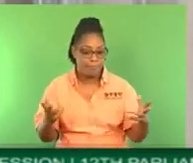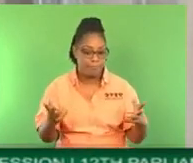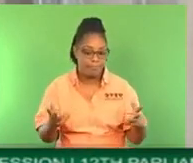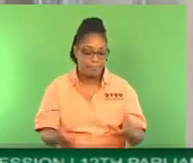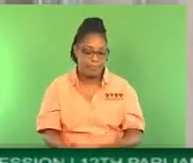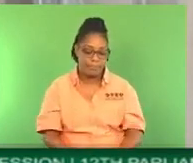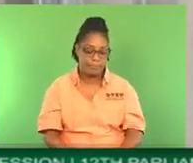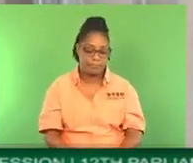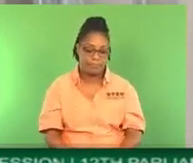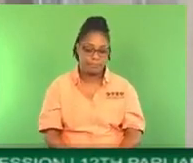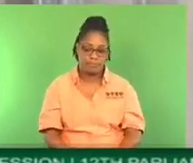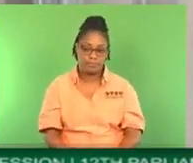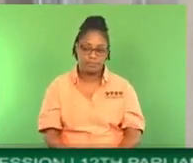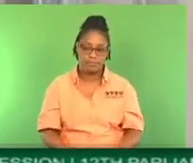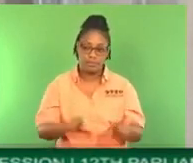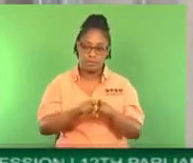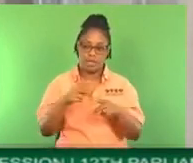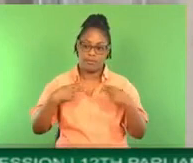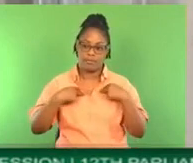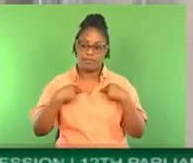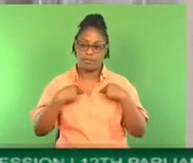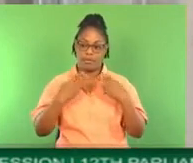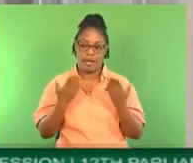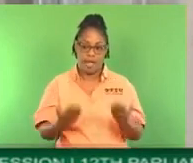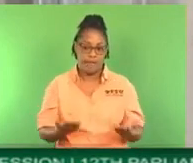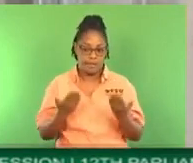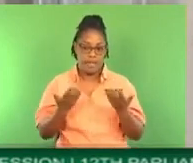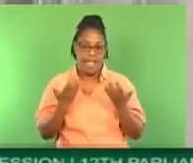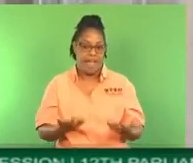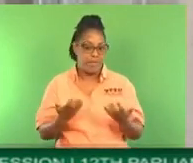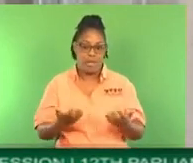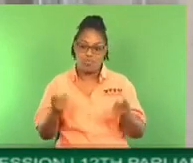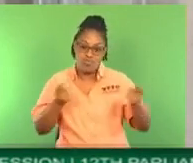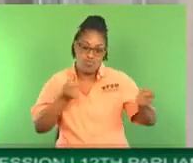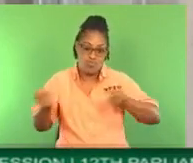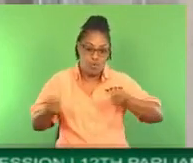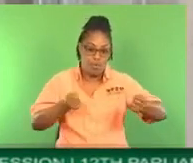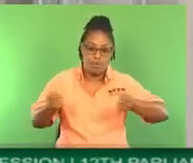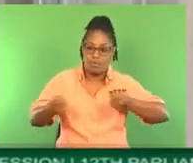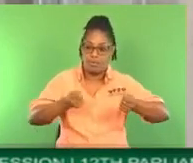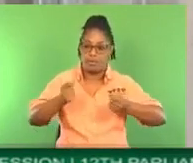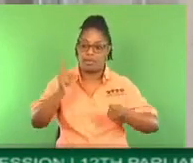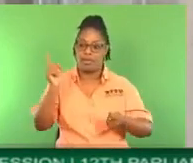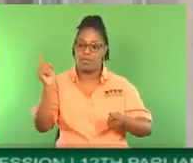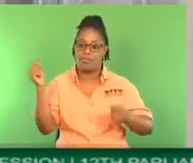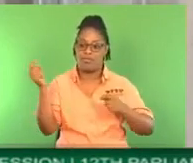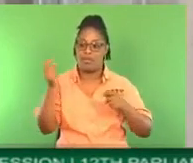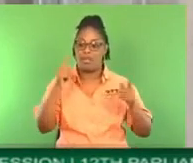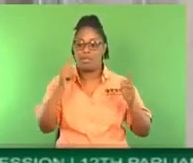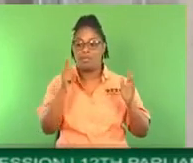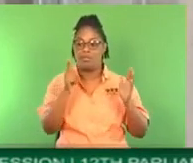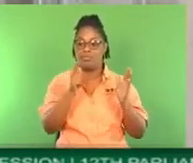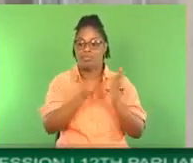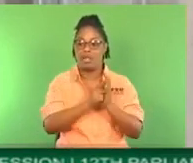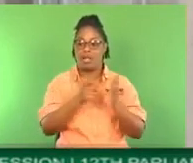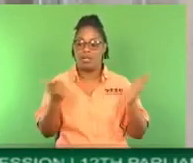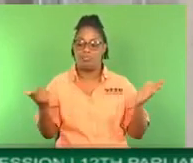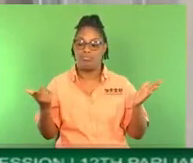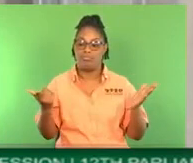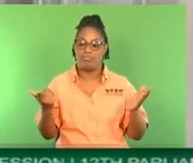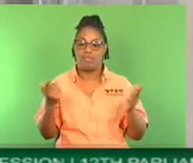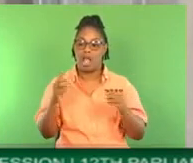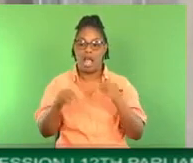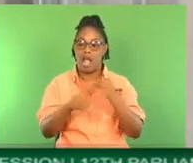heavy trucks that do quarrying and logging, some legal, some illegal. And it's time that there's a weighing station in